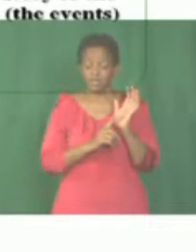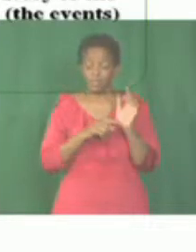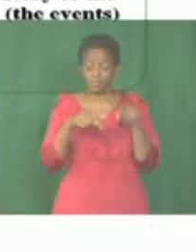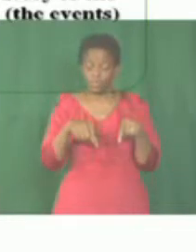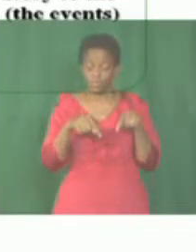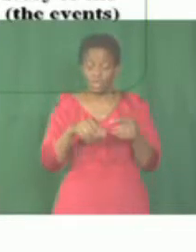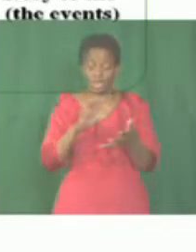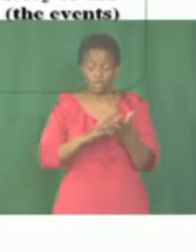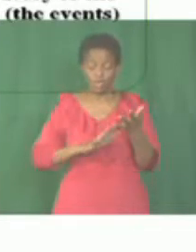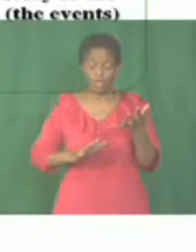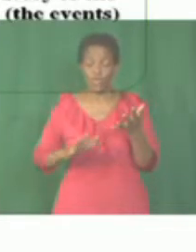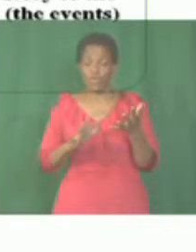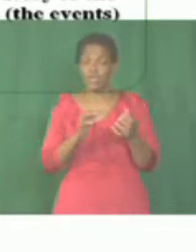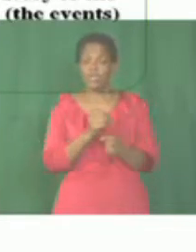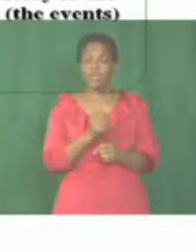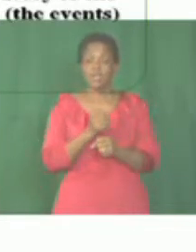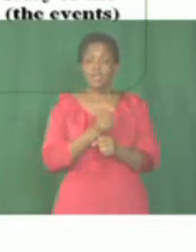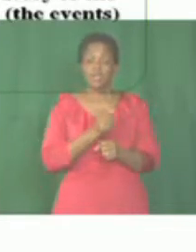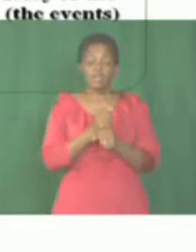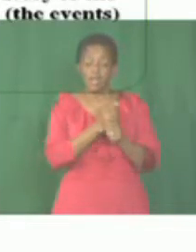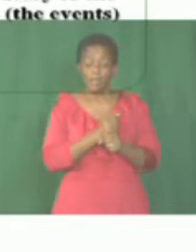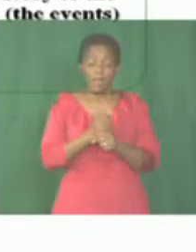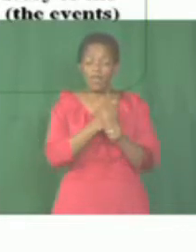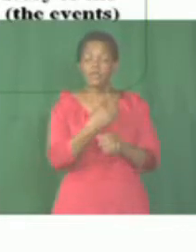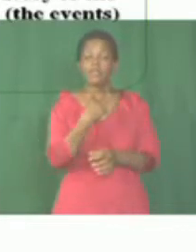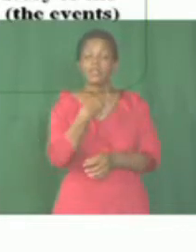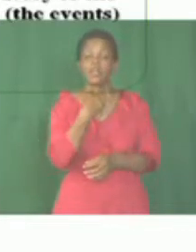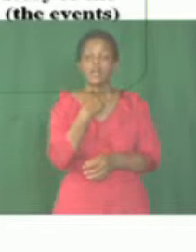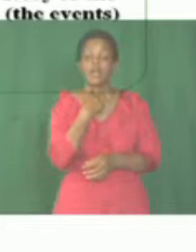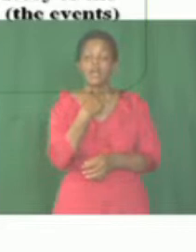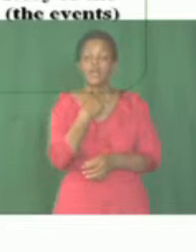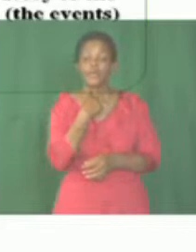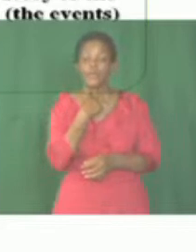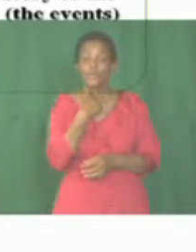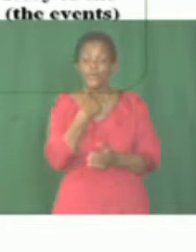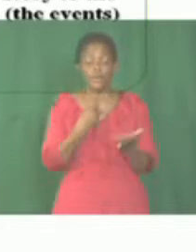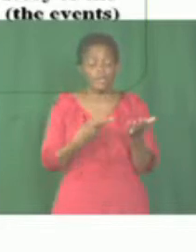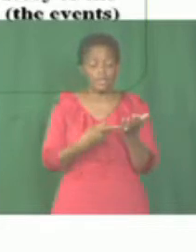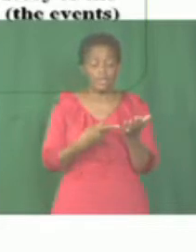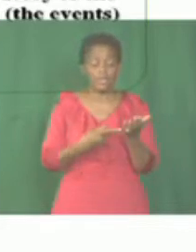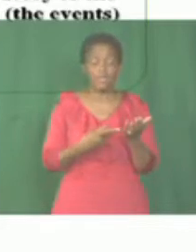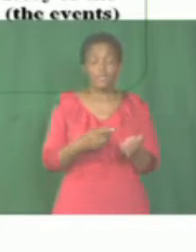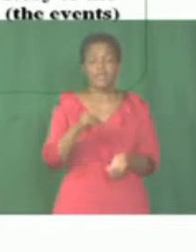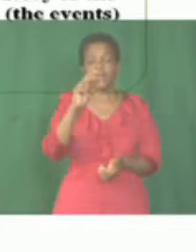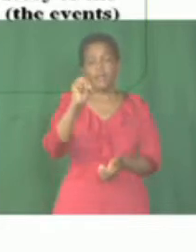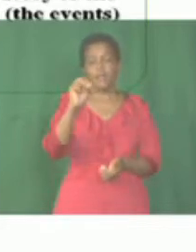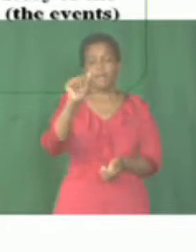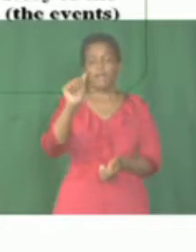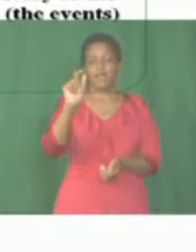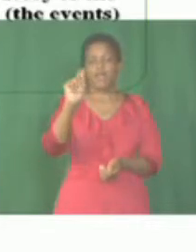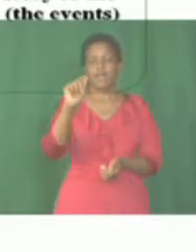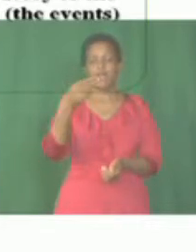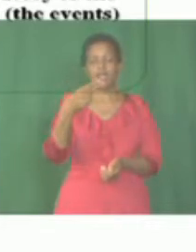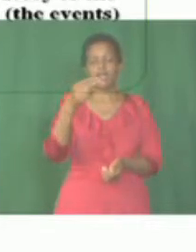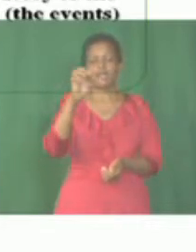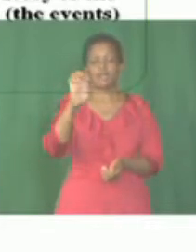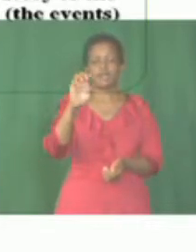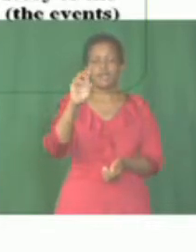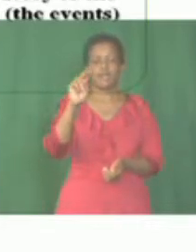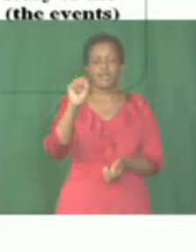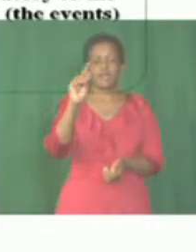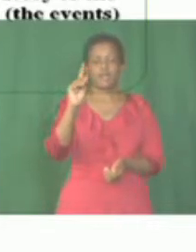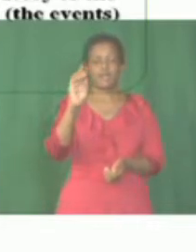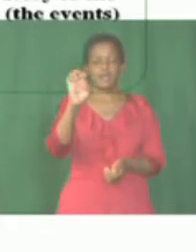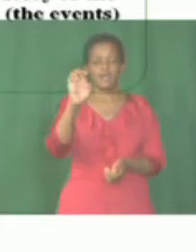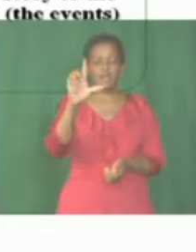the setting is Matendele Township, and then setting has to do with time also. It was in the evening